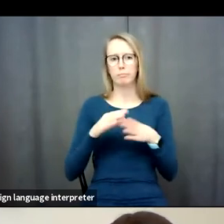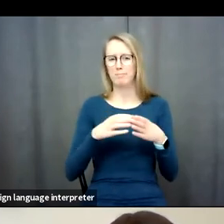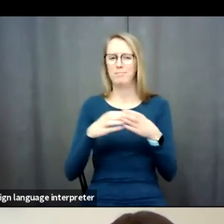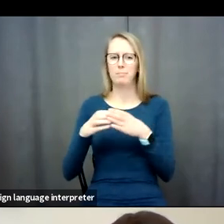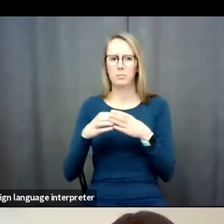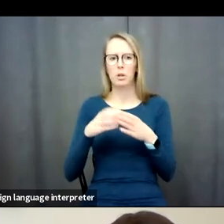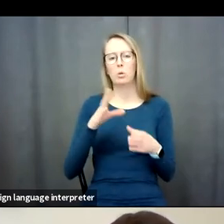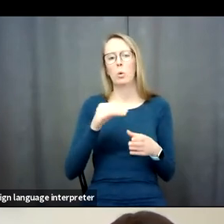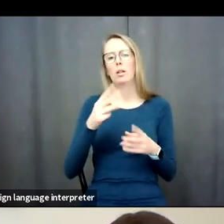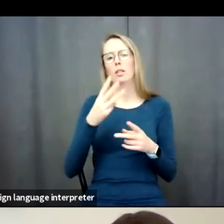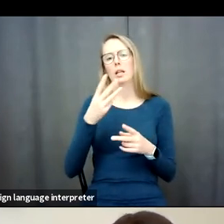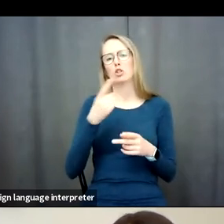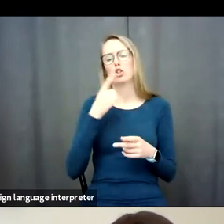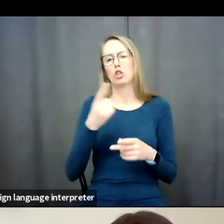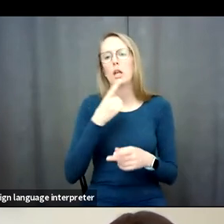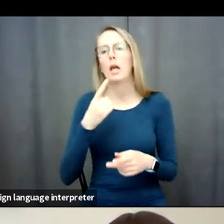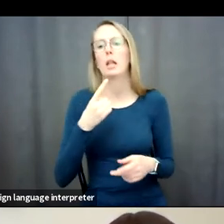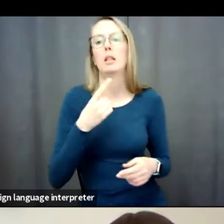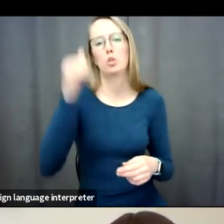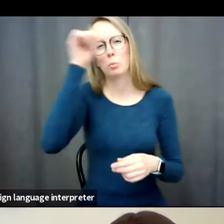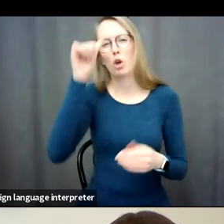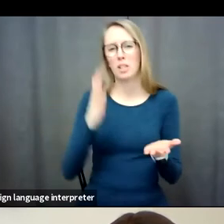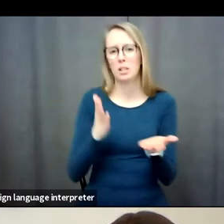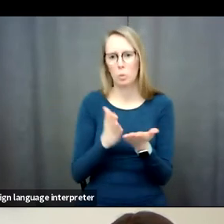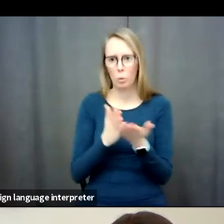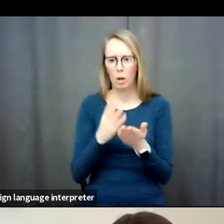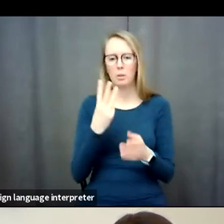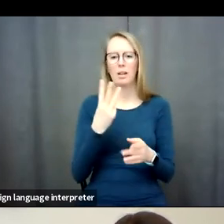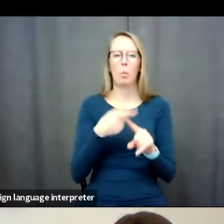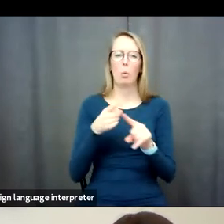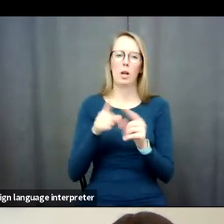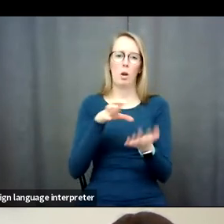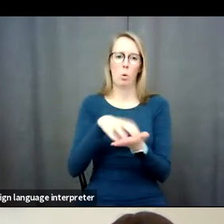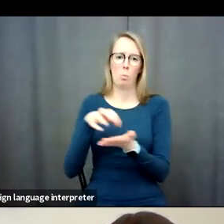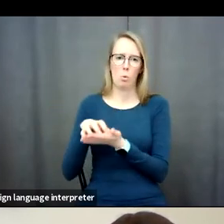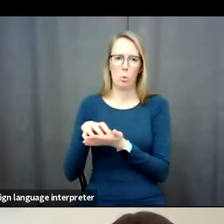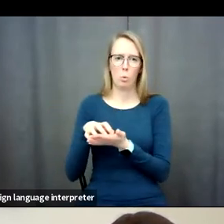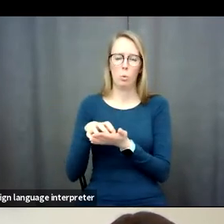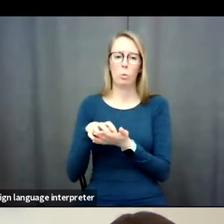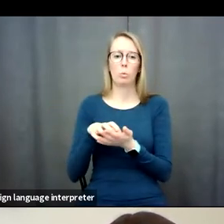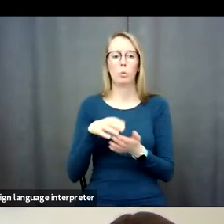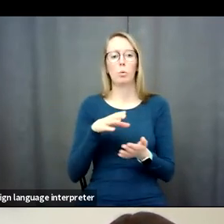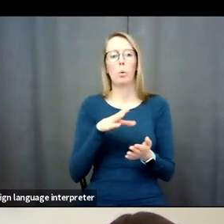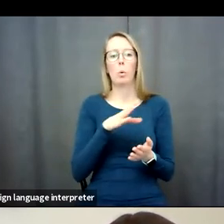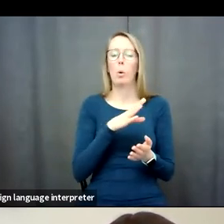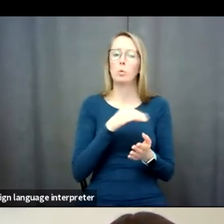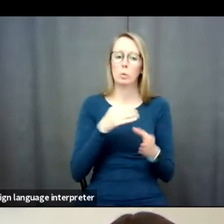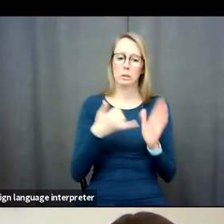upper secondary schools in three different municipalities together with students with